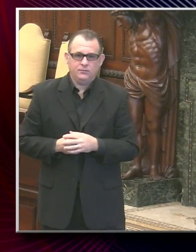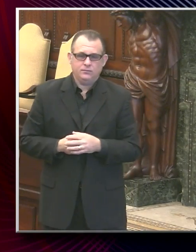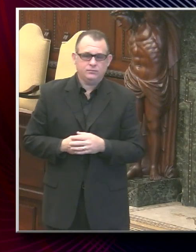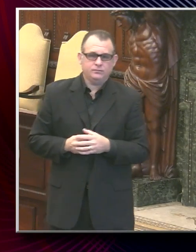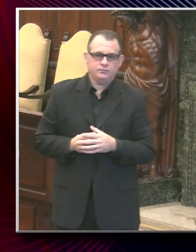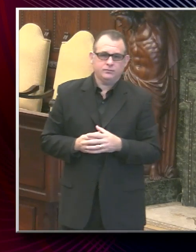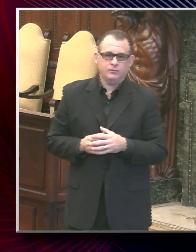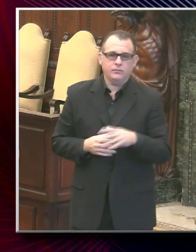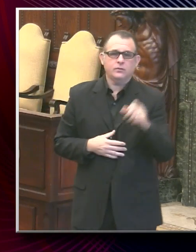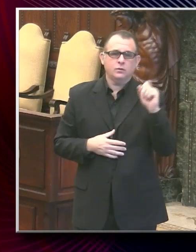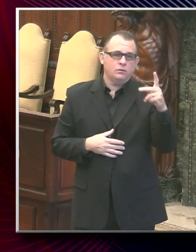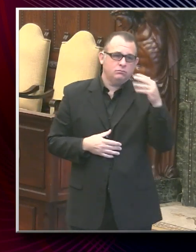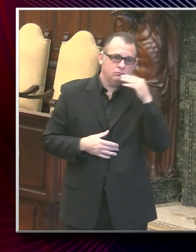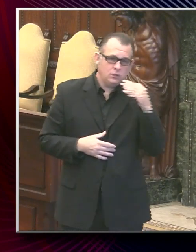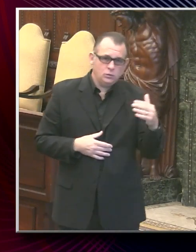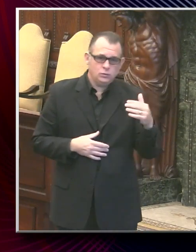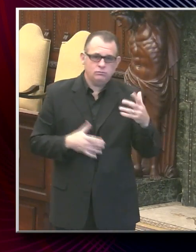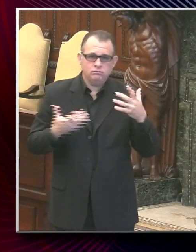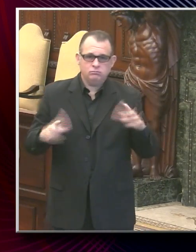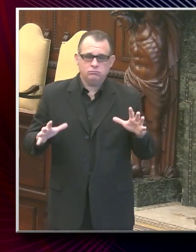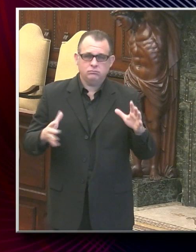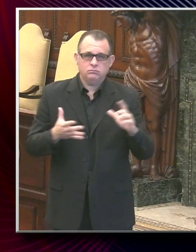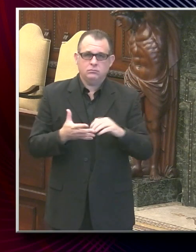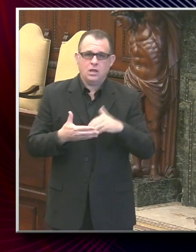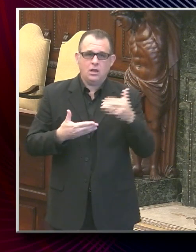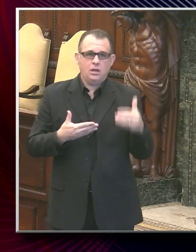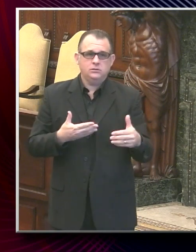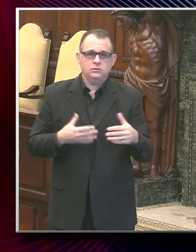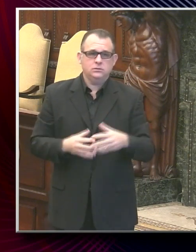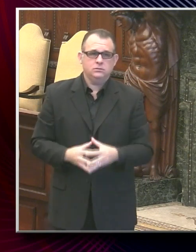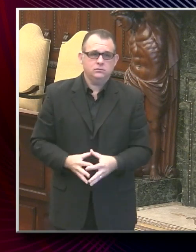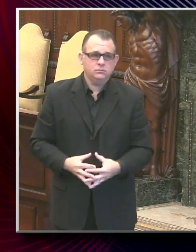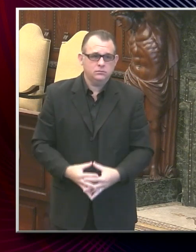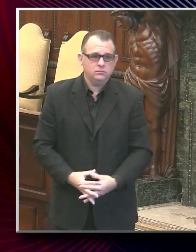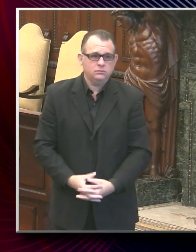All right, thank you. All good. Thank you.